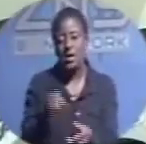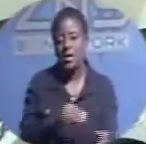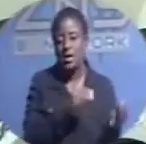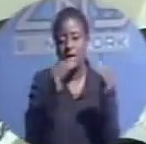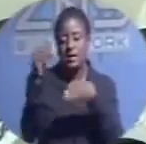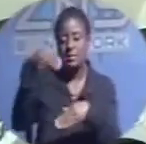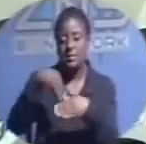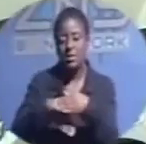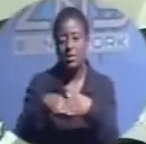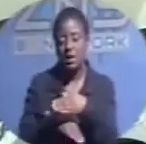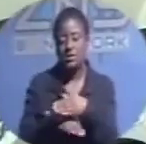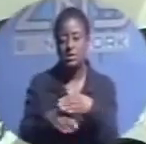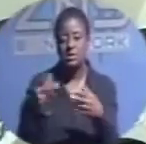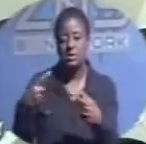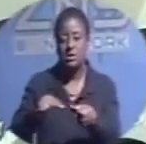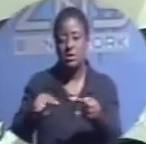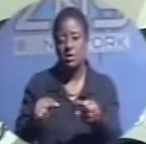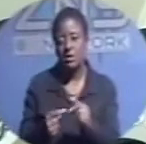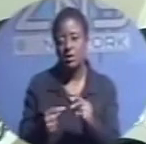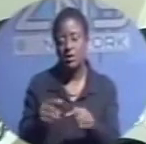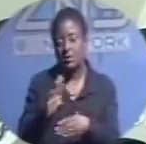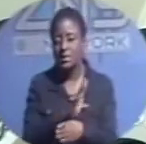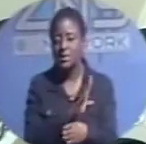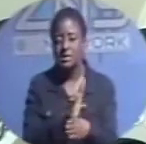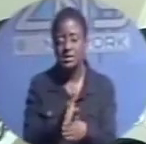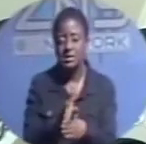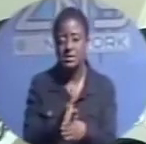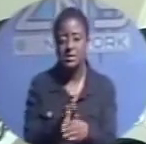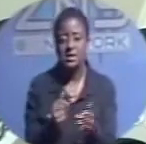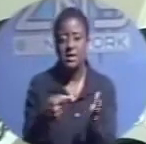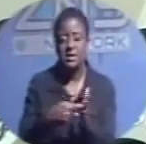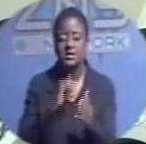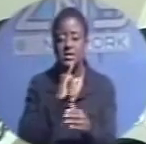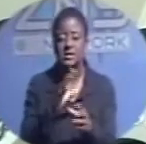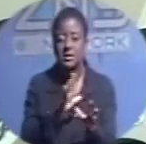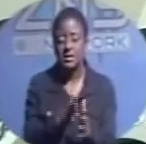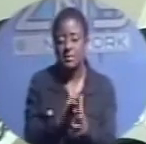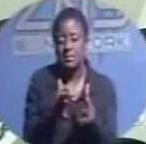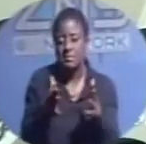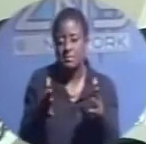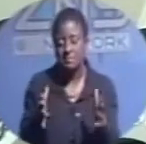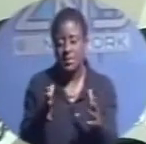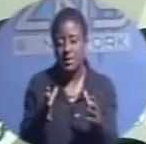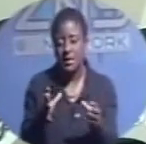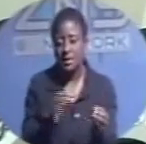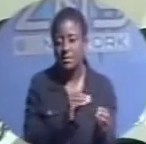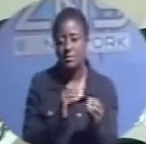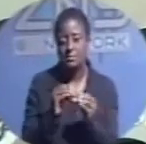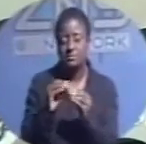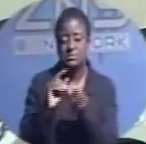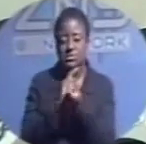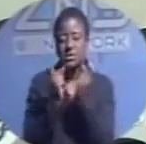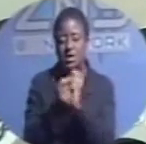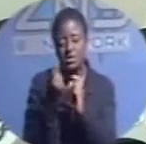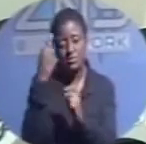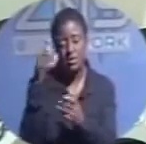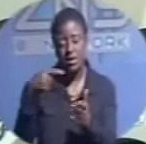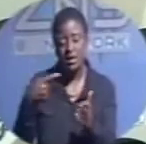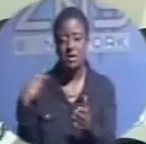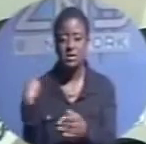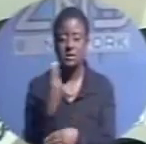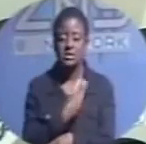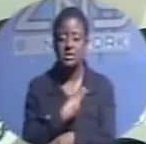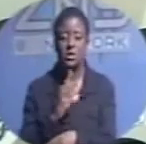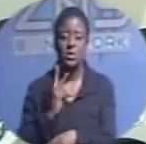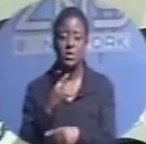bruised businesses. This is a very big step for us. We tried to explain to the former administration what this